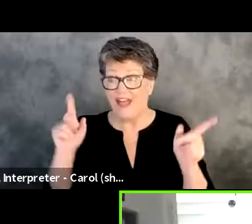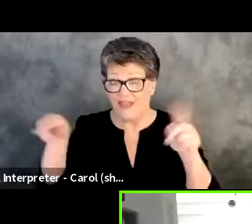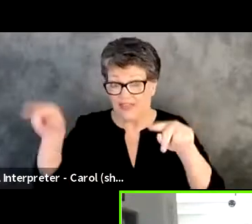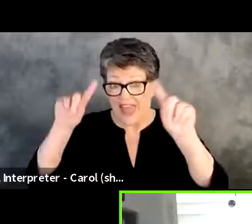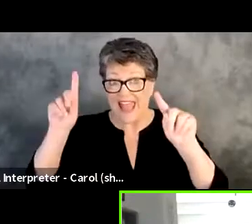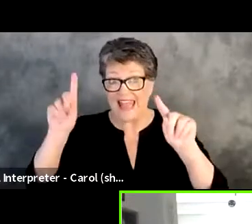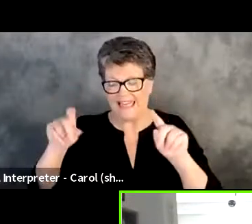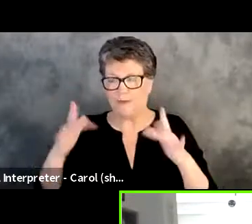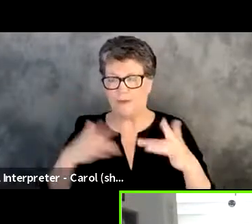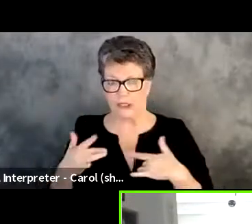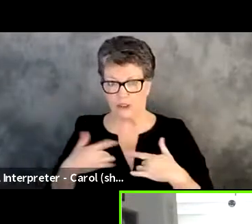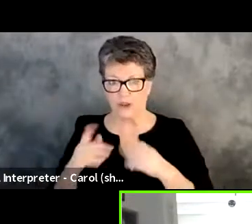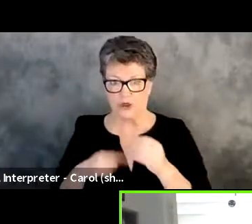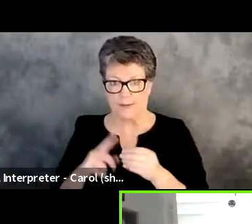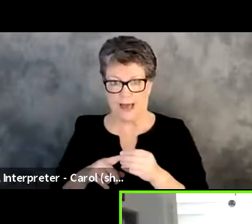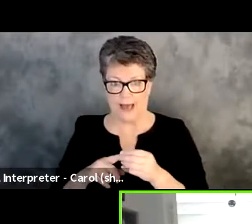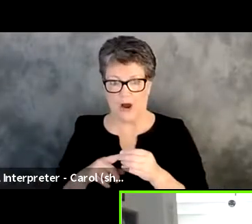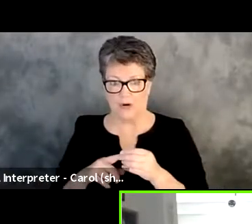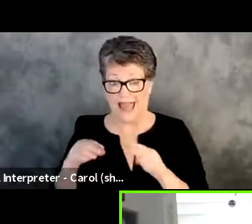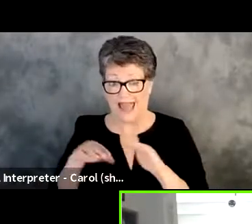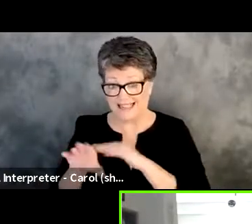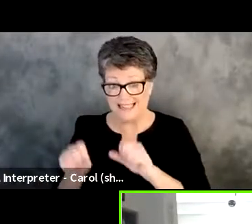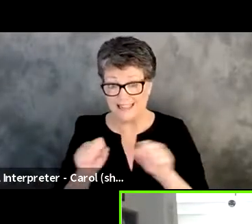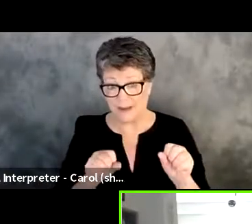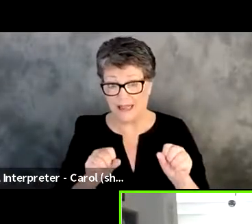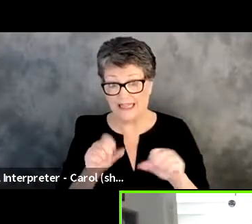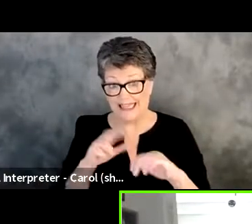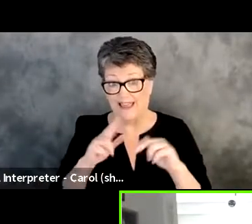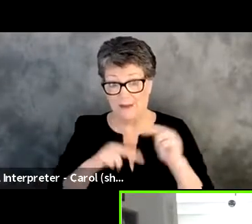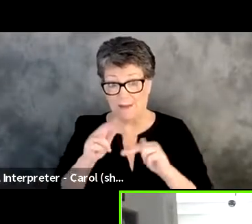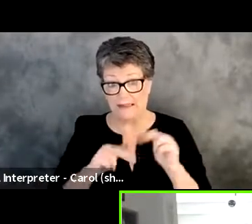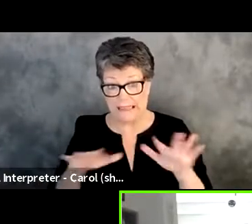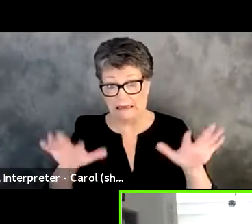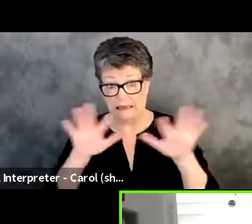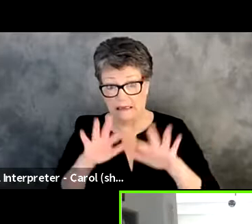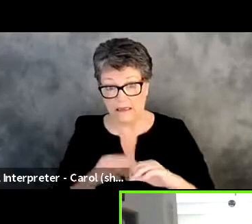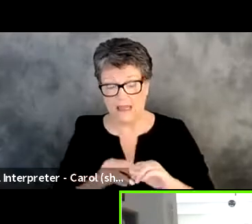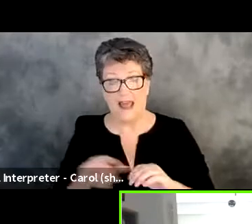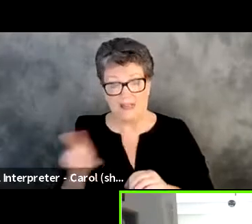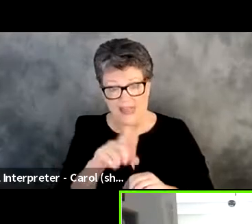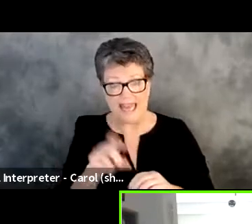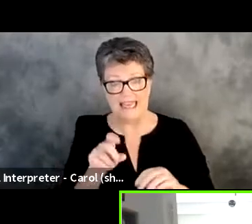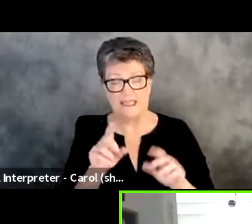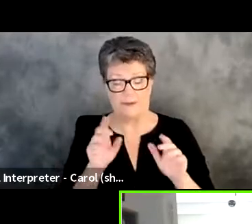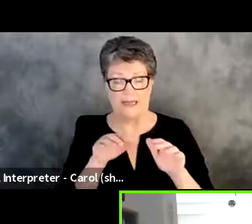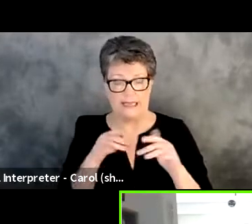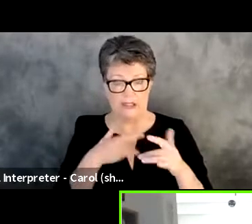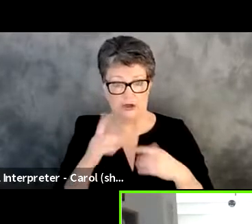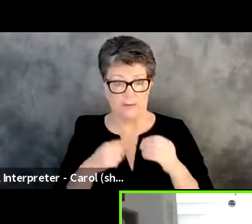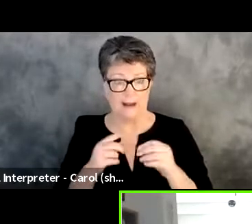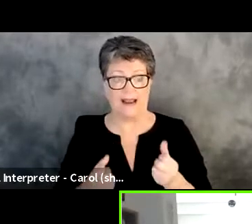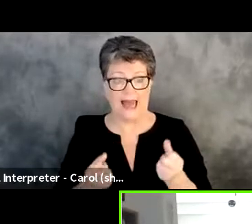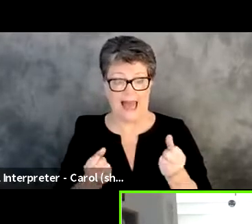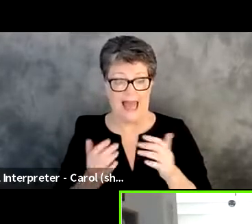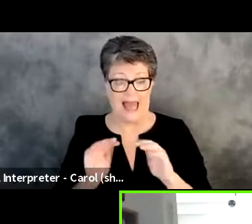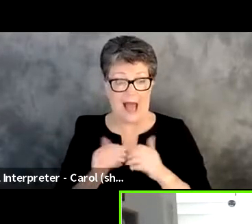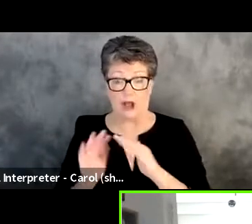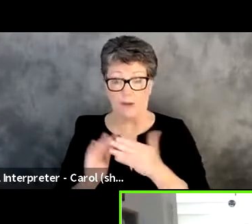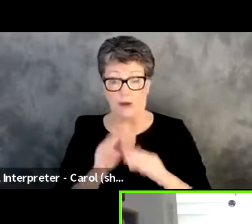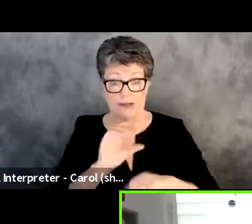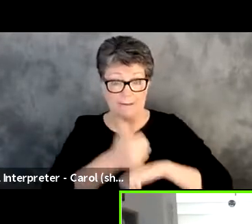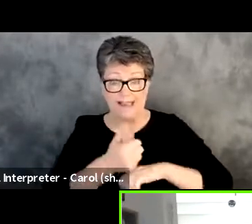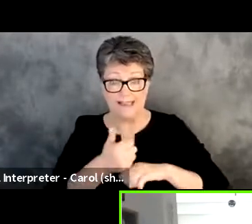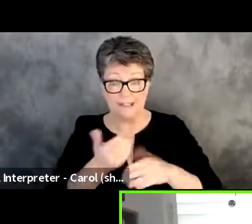be concerned about accessibility of the built environment. They need to be concerned about home and community-based